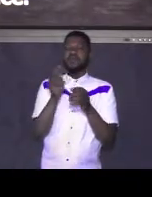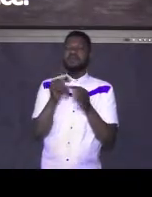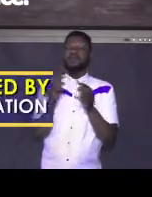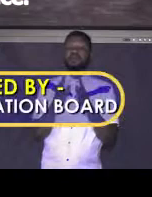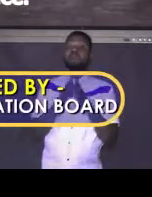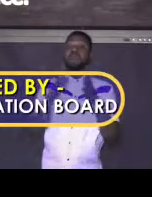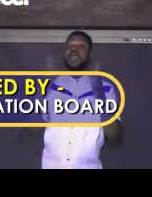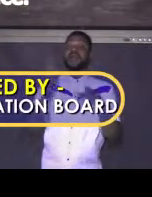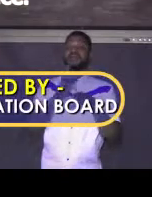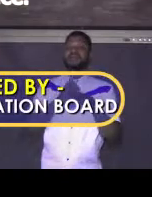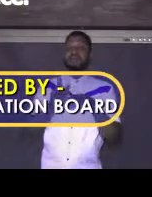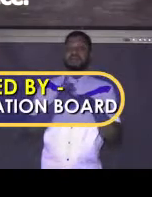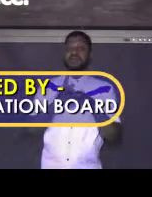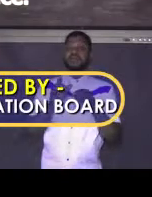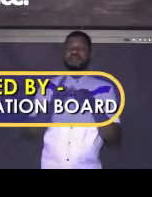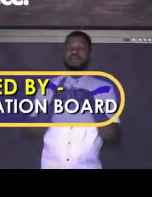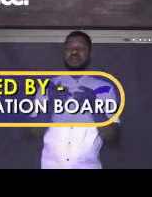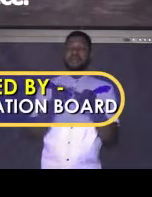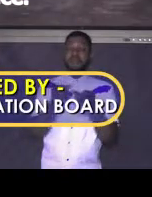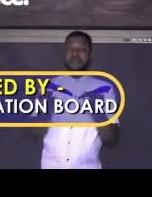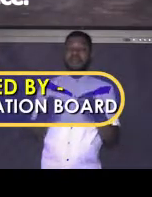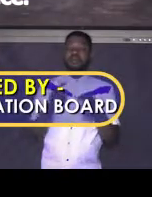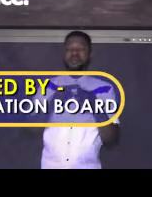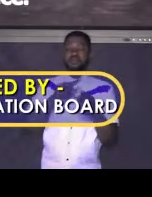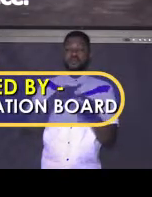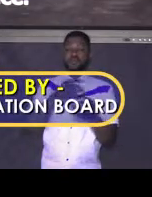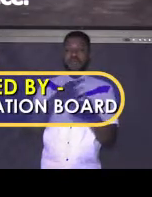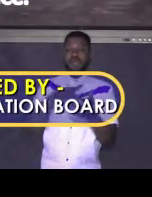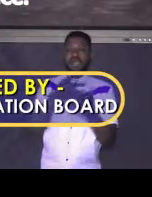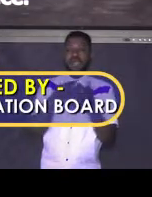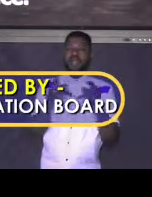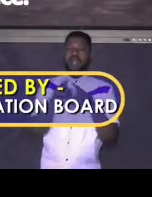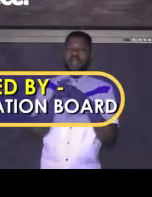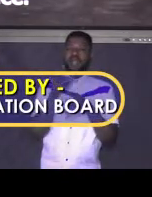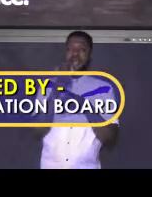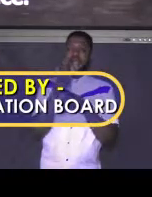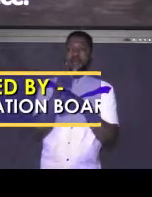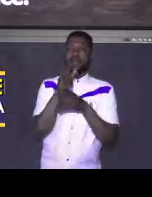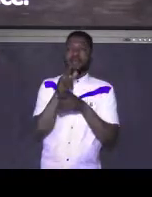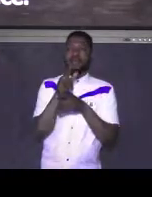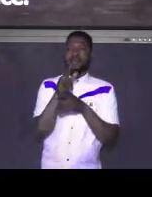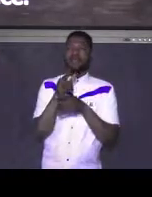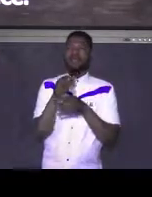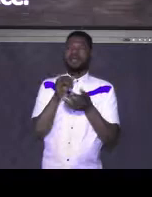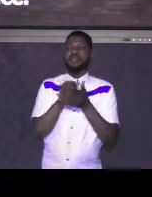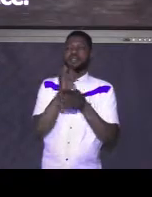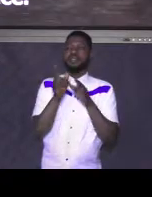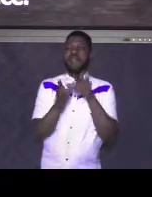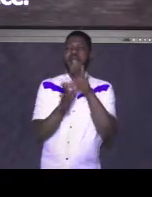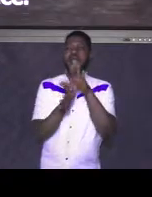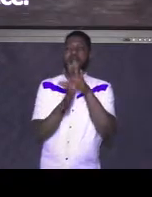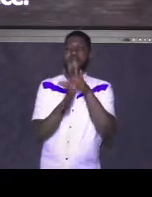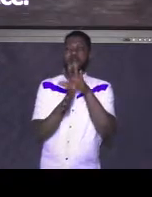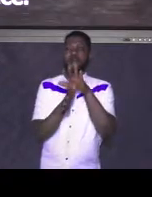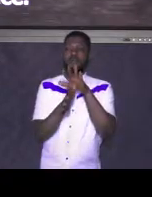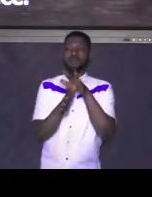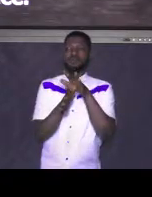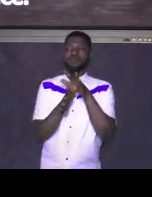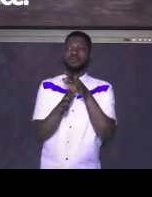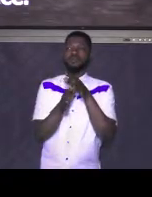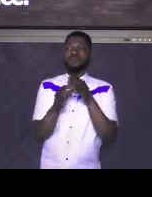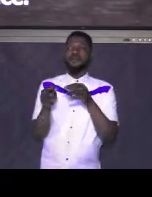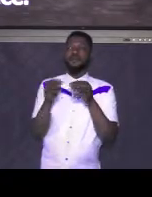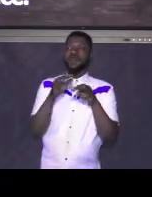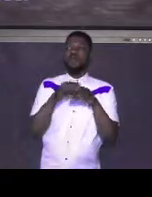does not require more space to land like aeroplane. That's helicopter.